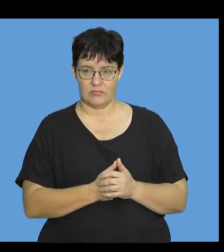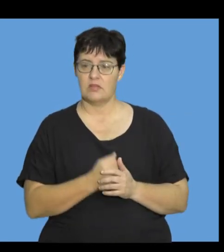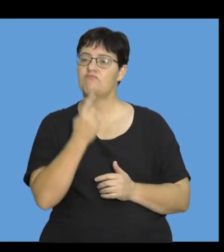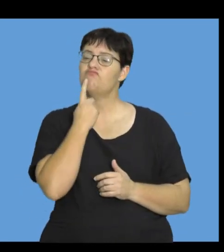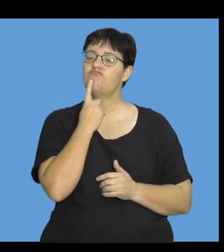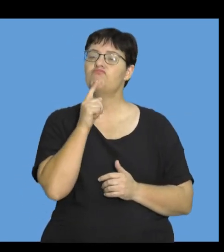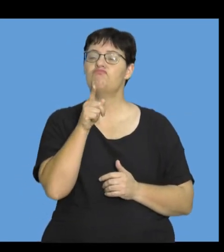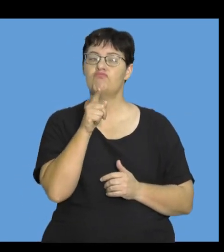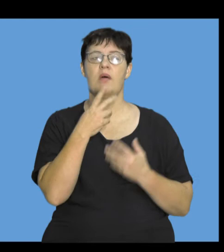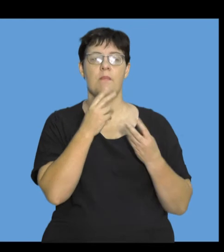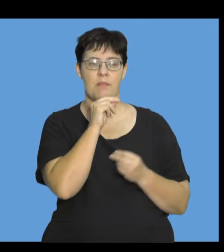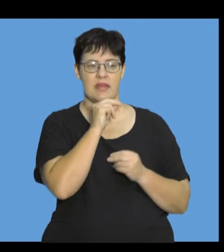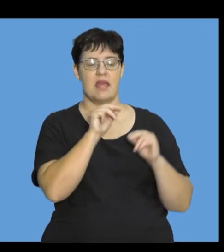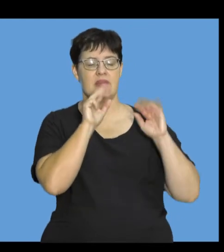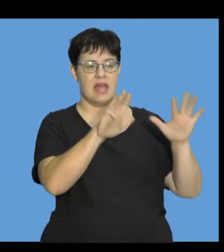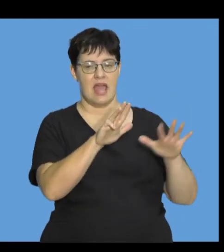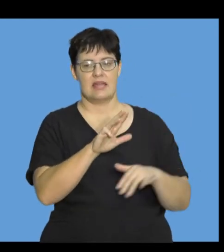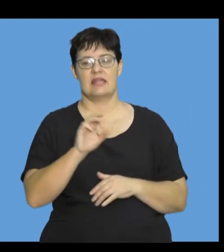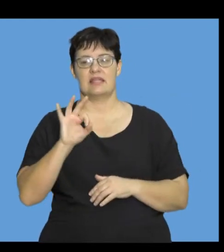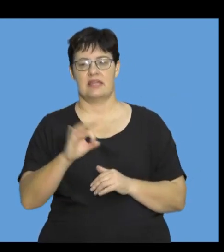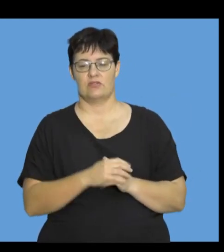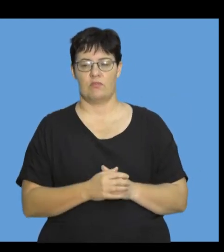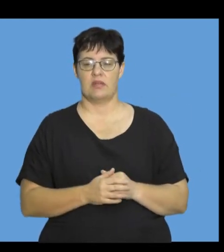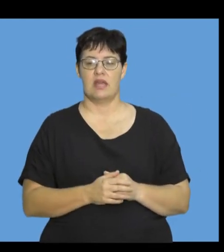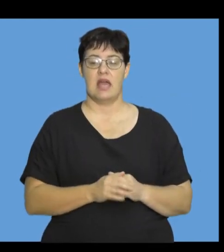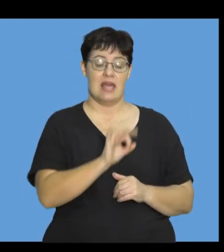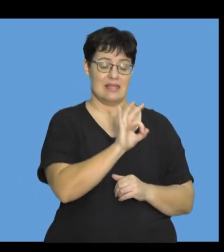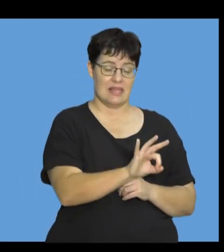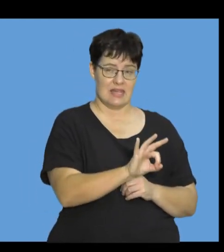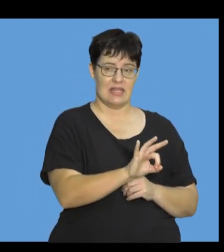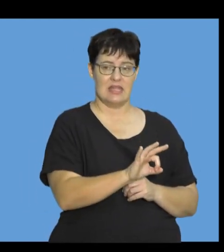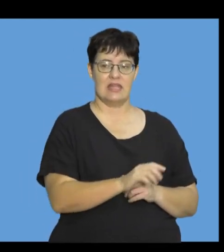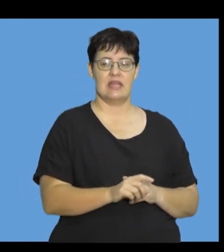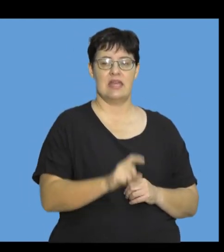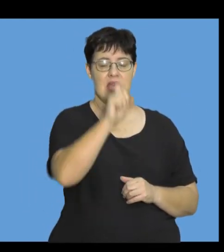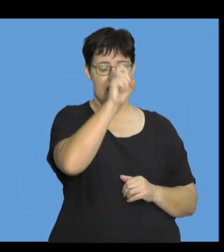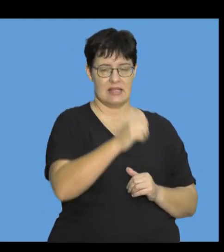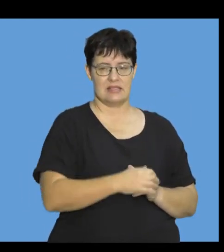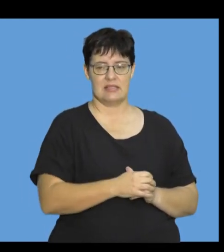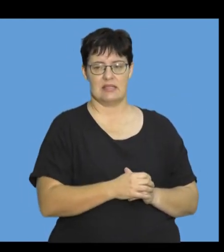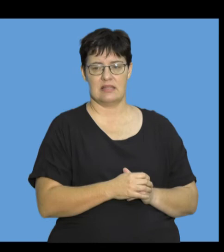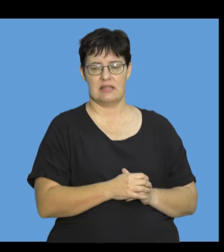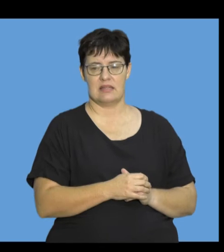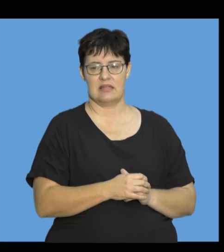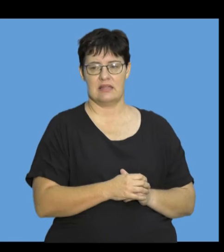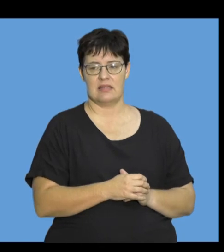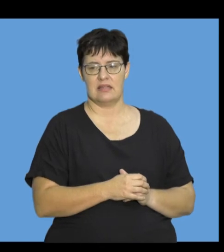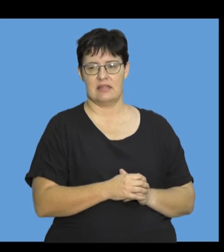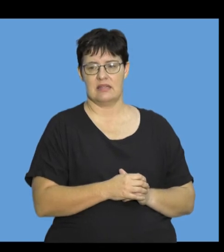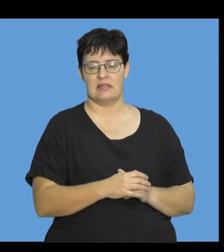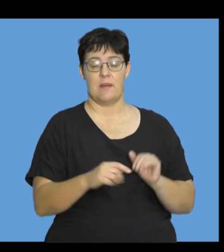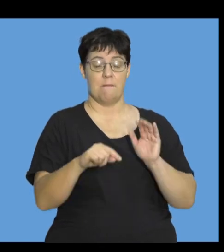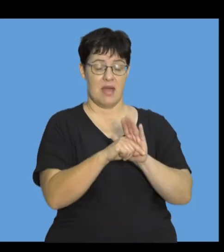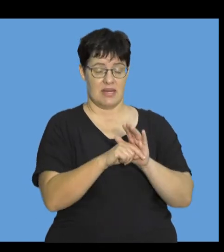this, right? To factorize this, it will be 9 and 3. So this will be 3 to the exponent of x